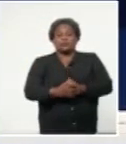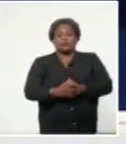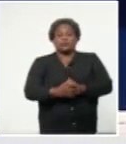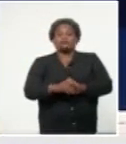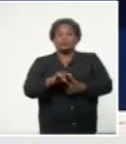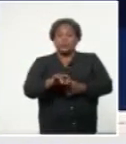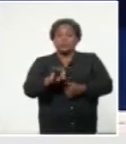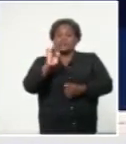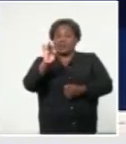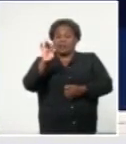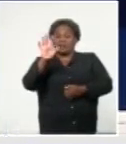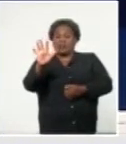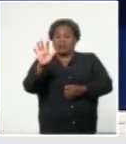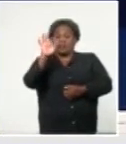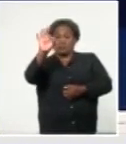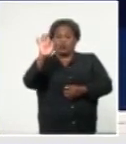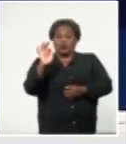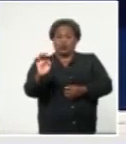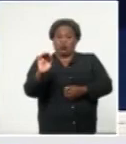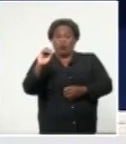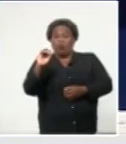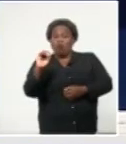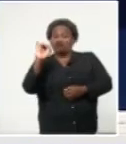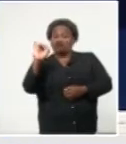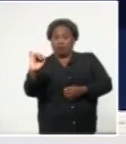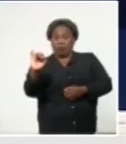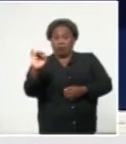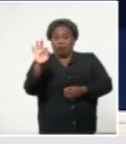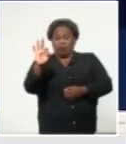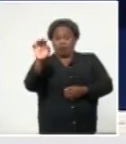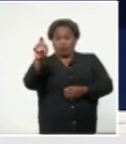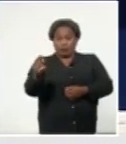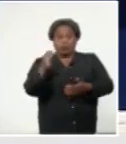75% or 6 of the cases diagnosed yesterday